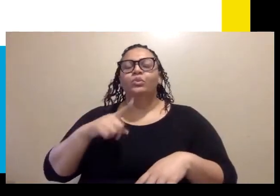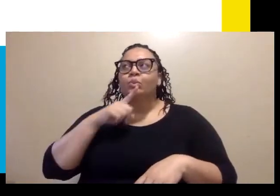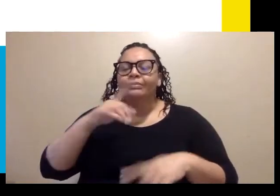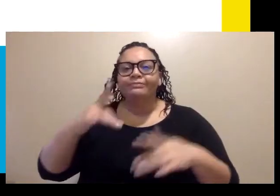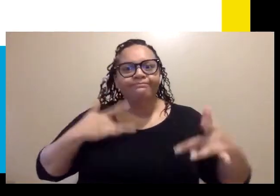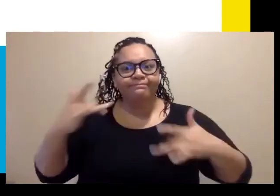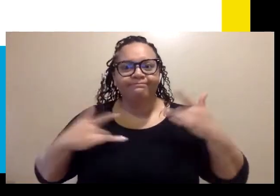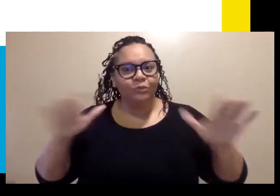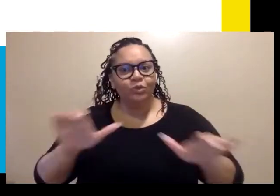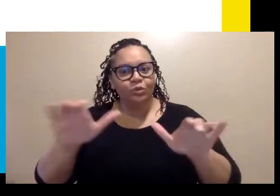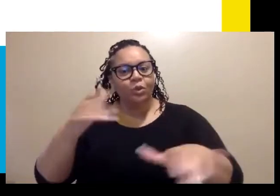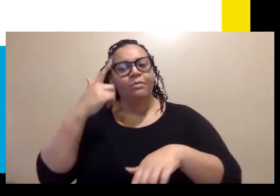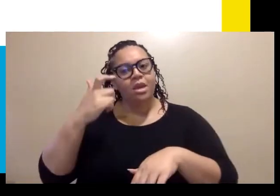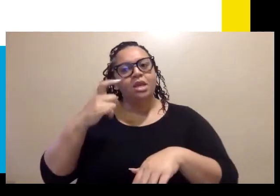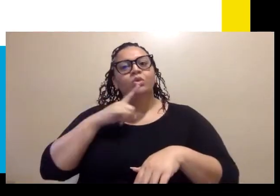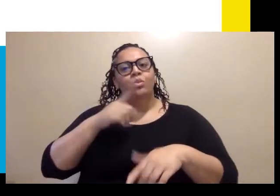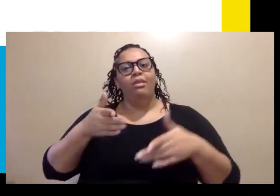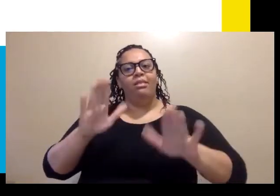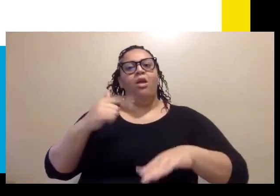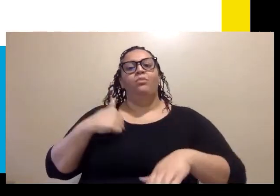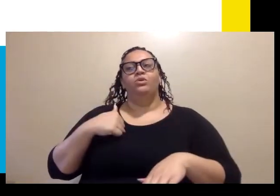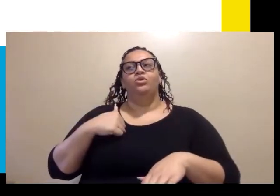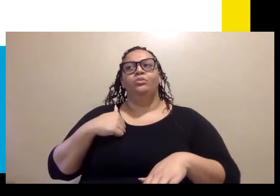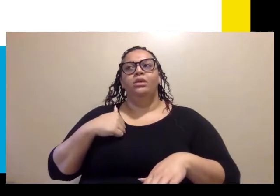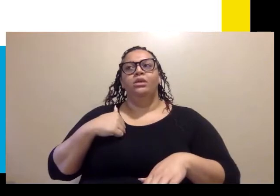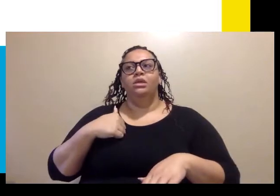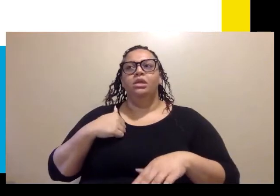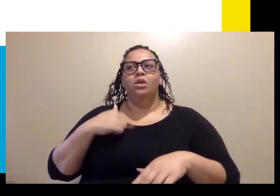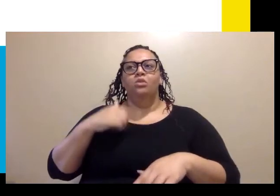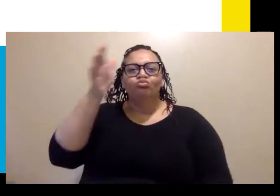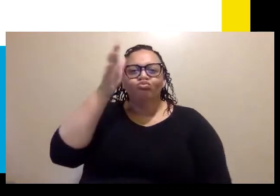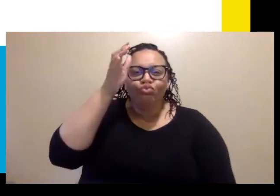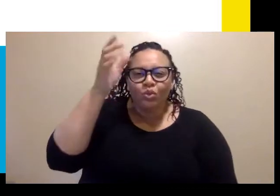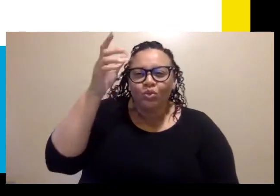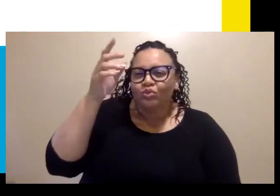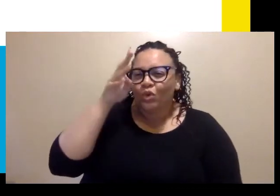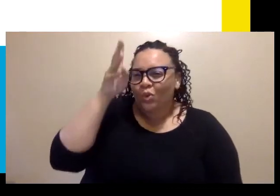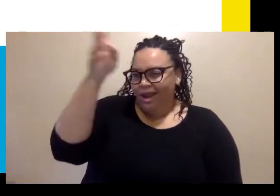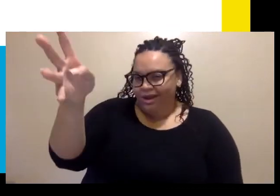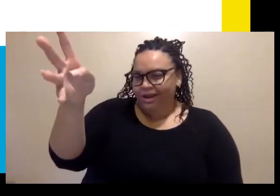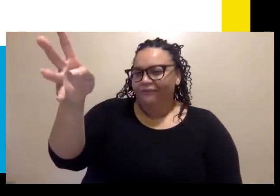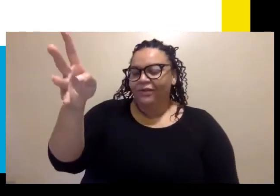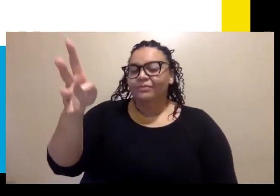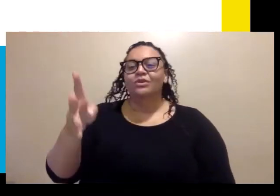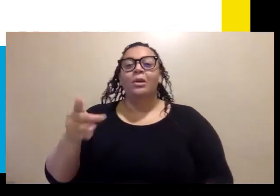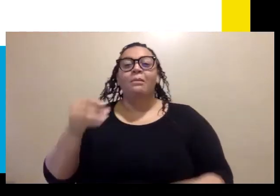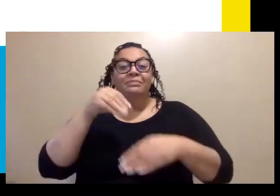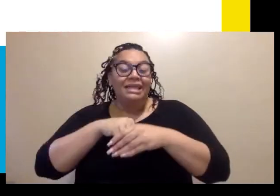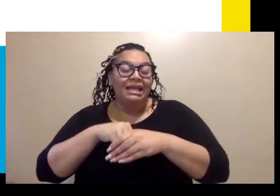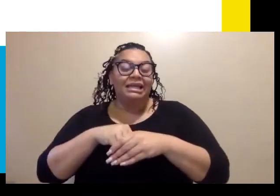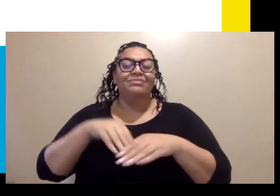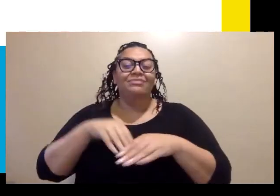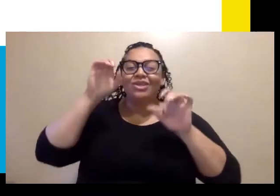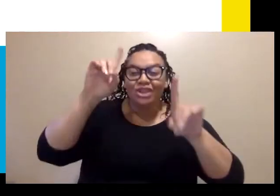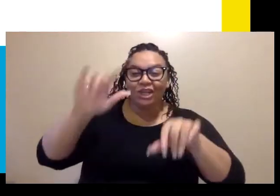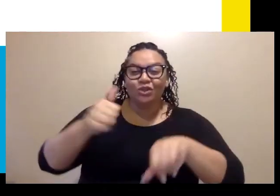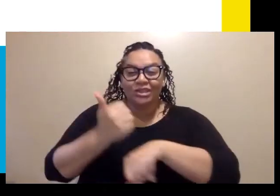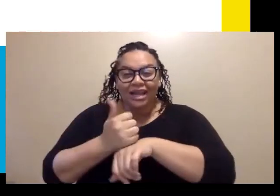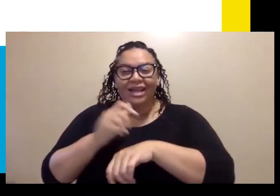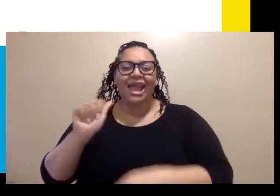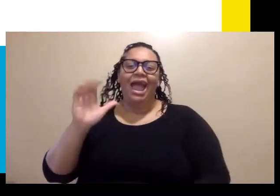do because it allowed me to be more creative with it. Being in like academia and